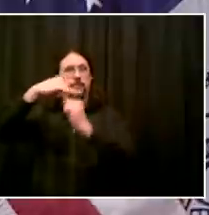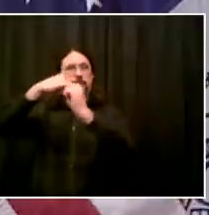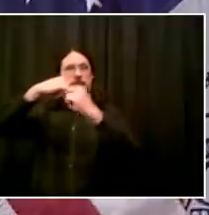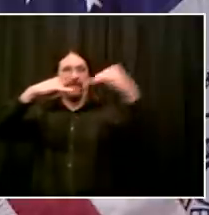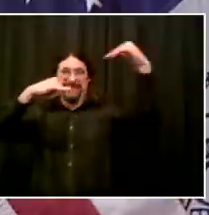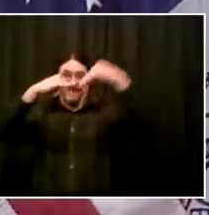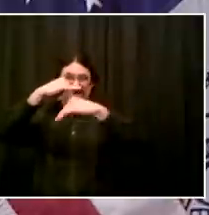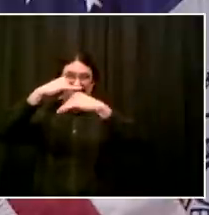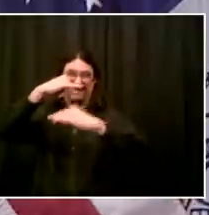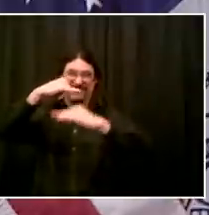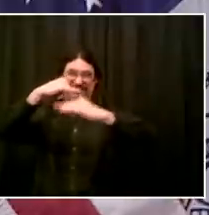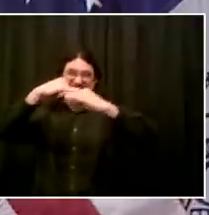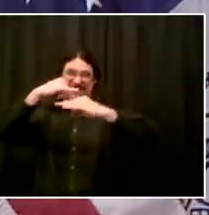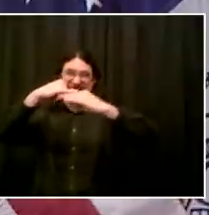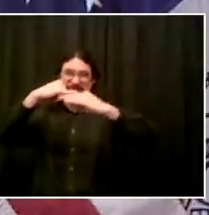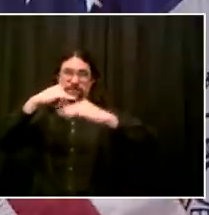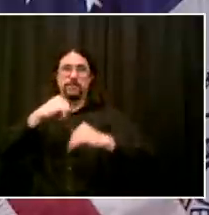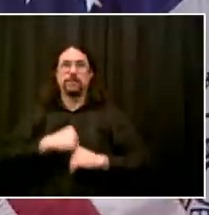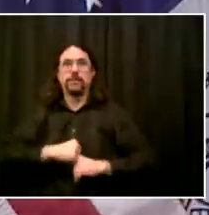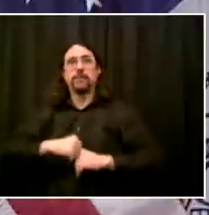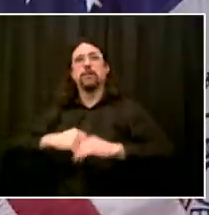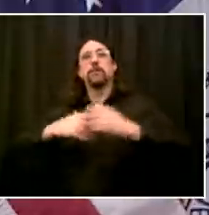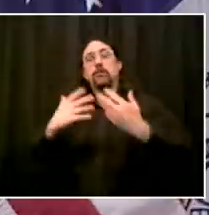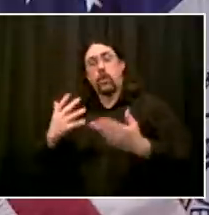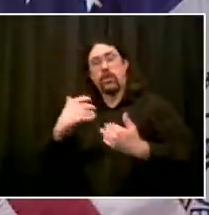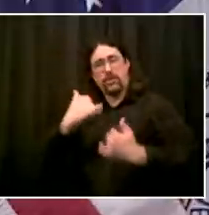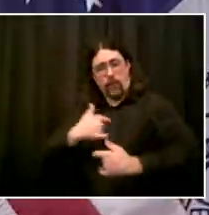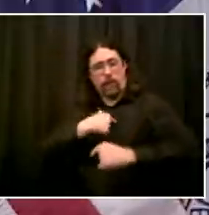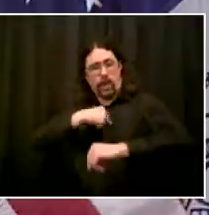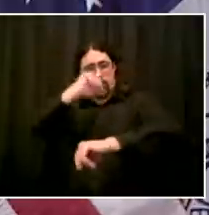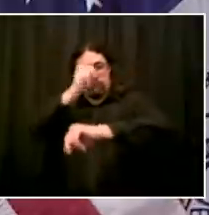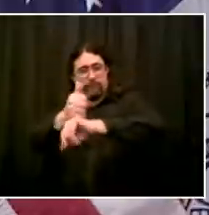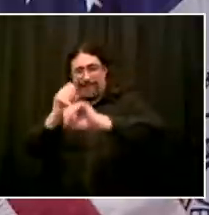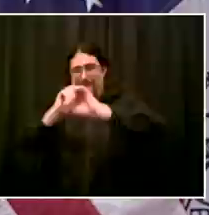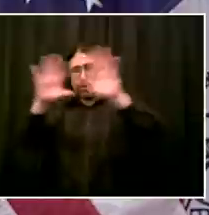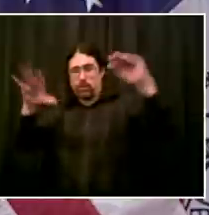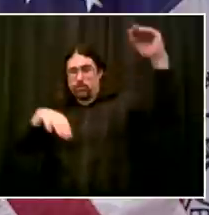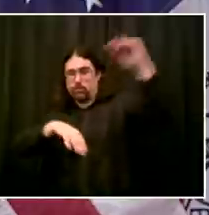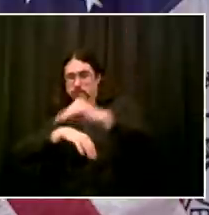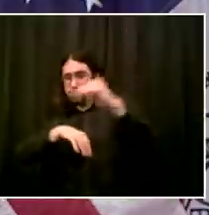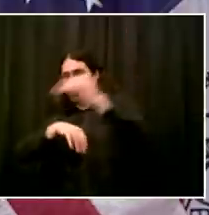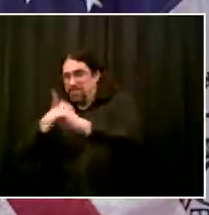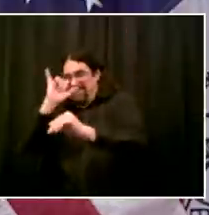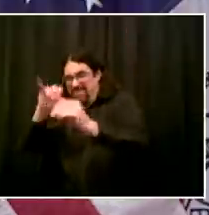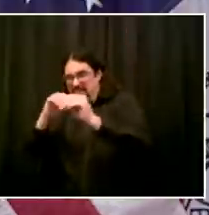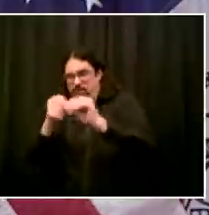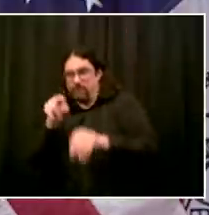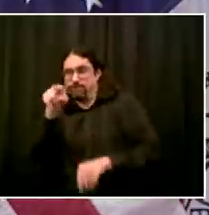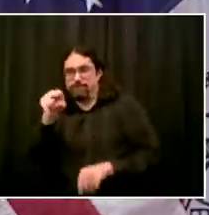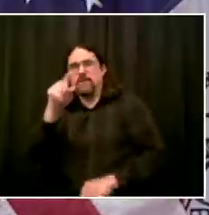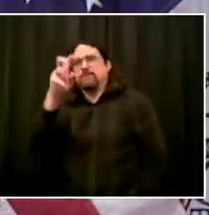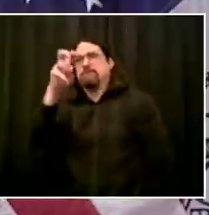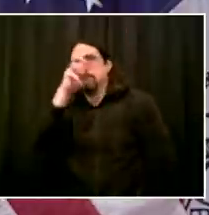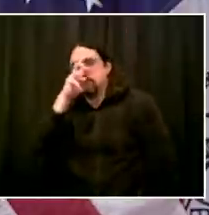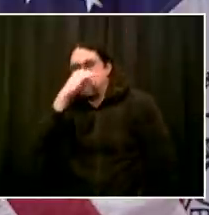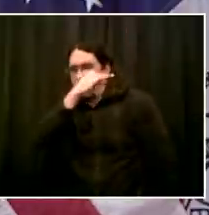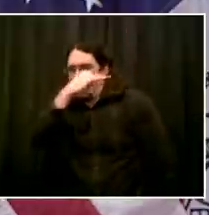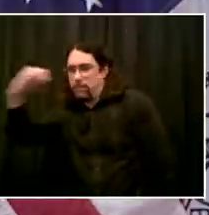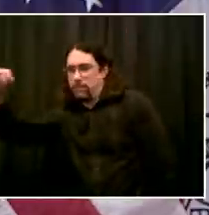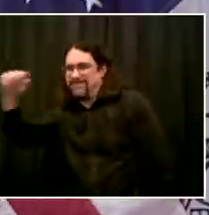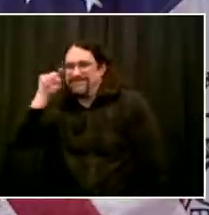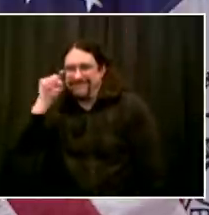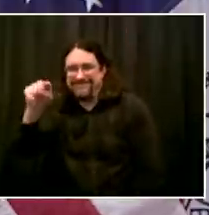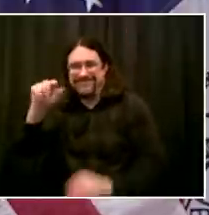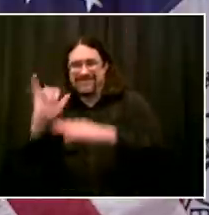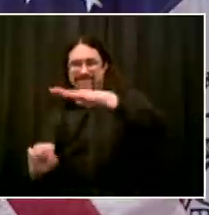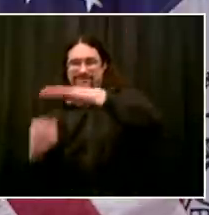then realized in recent days that with two of the three indicators, we were below the threshold we would need to be at on a long-term basis. In fact, in the